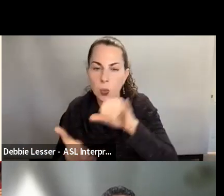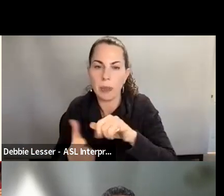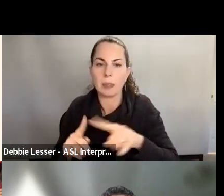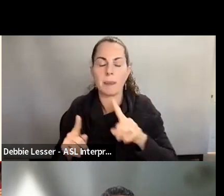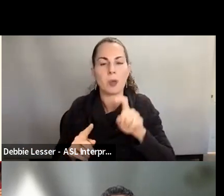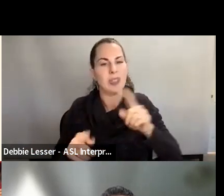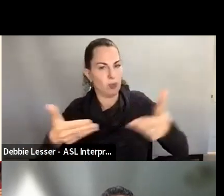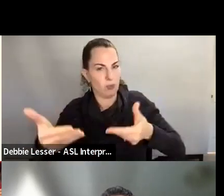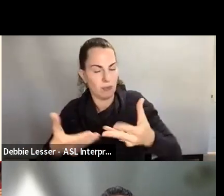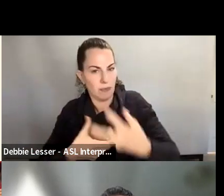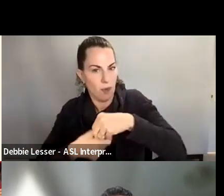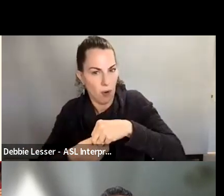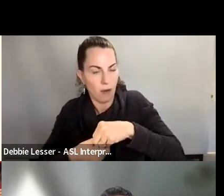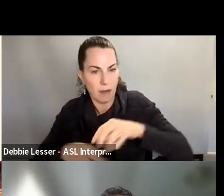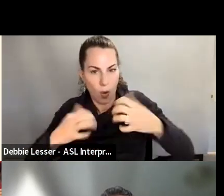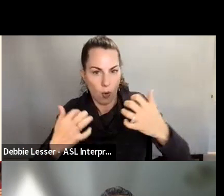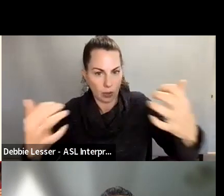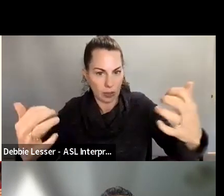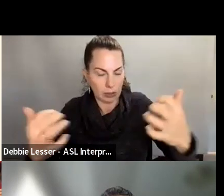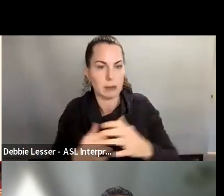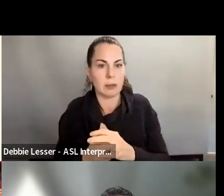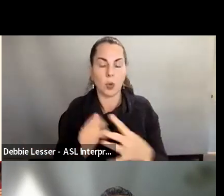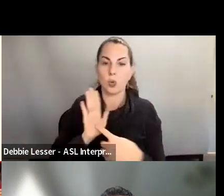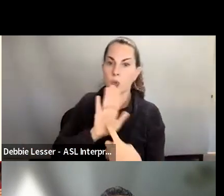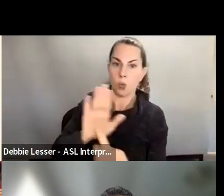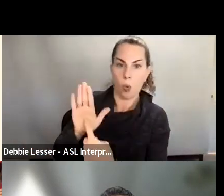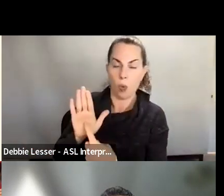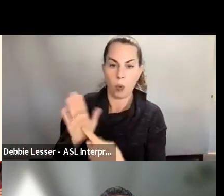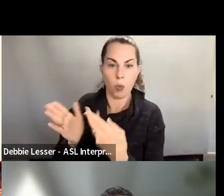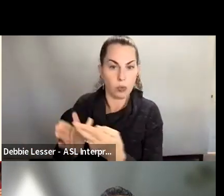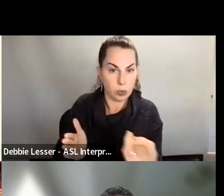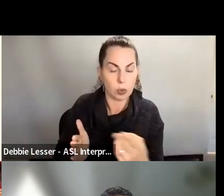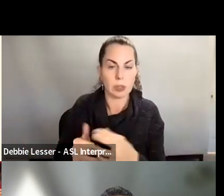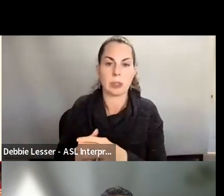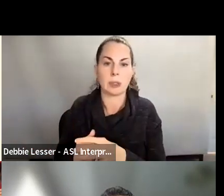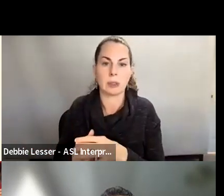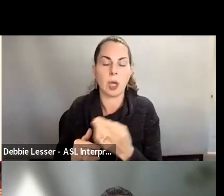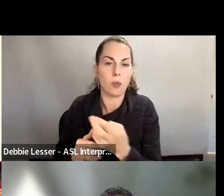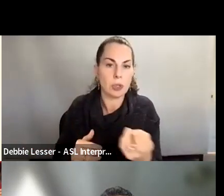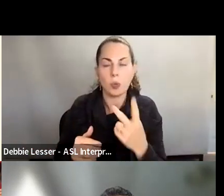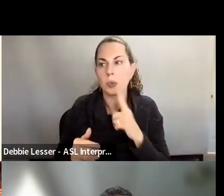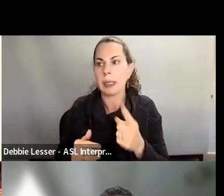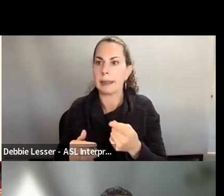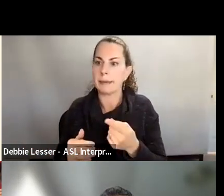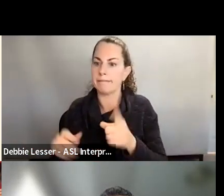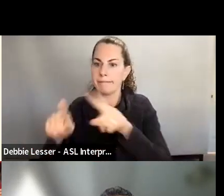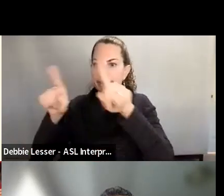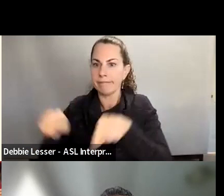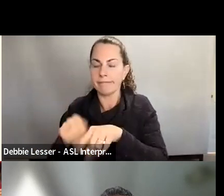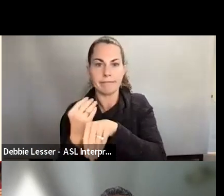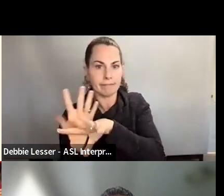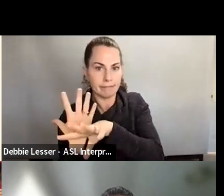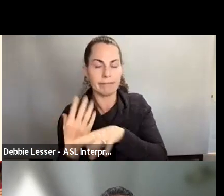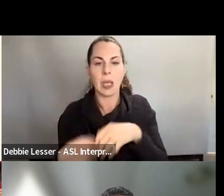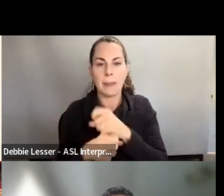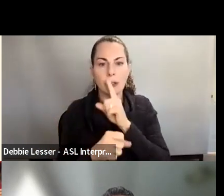programs, bring the devices that are going to be their resources, talk to them about making sure that it's in their packet, that they